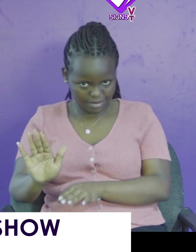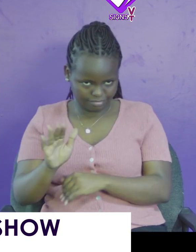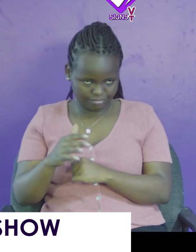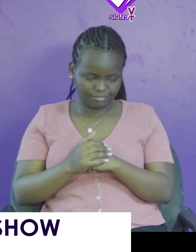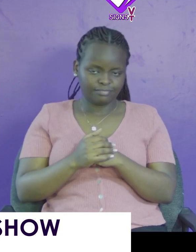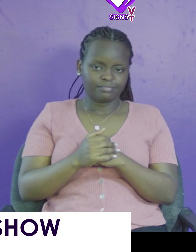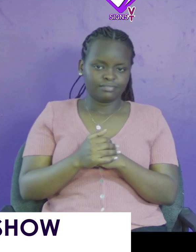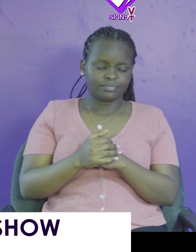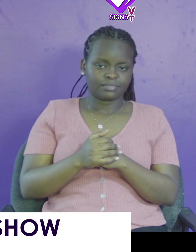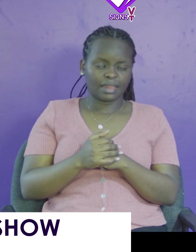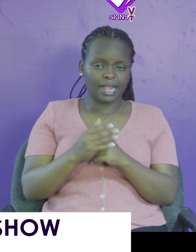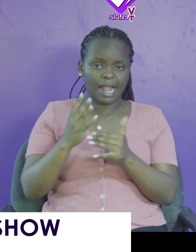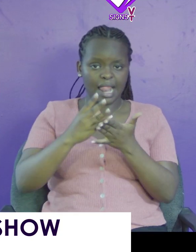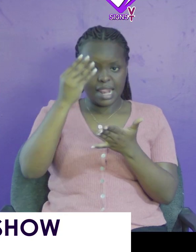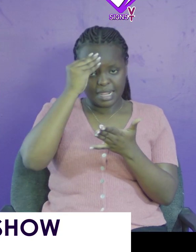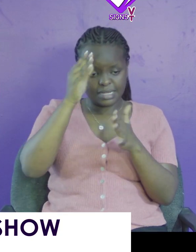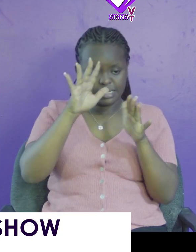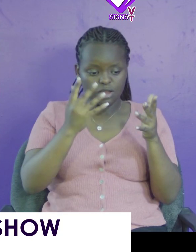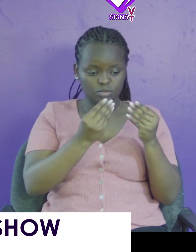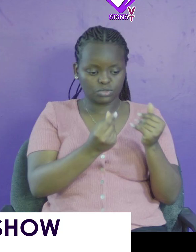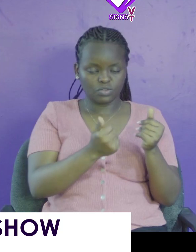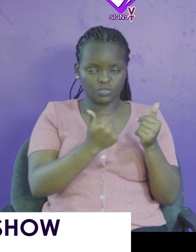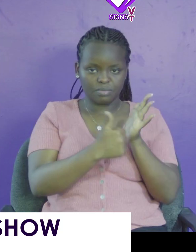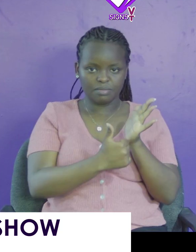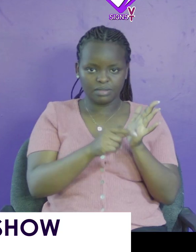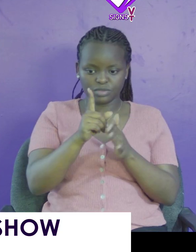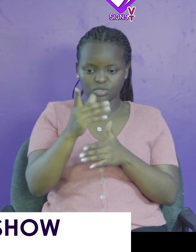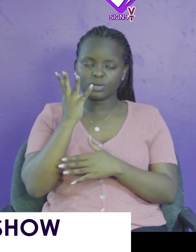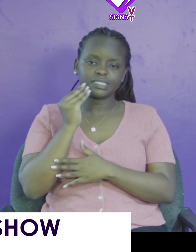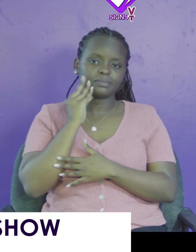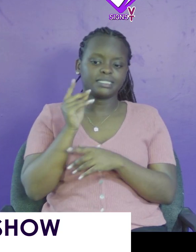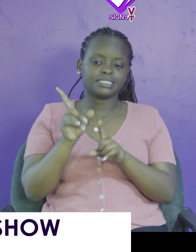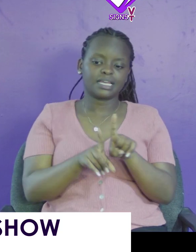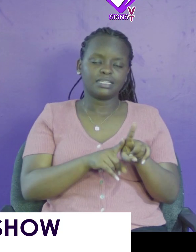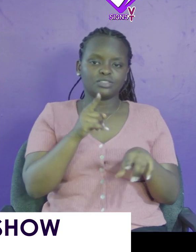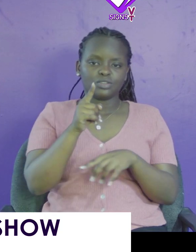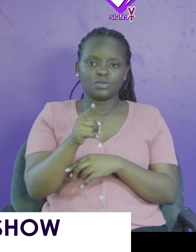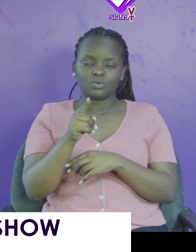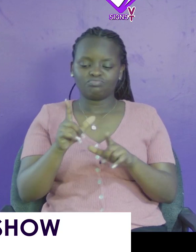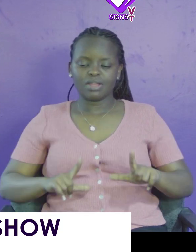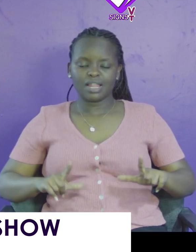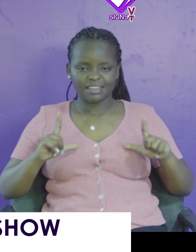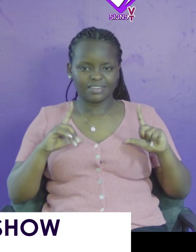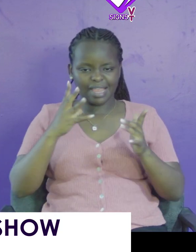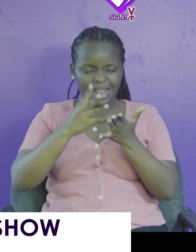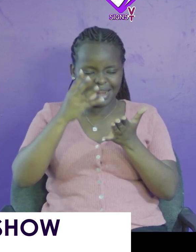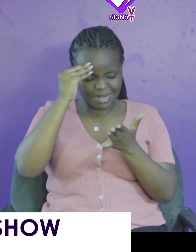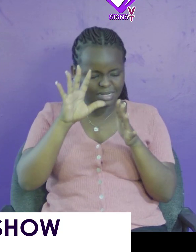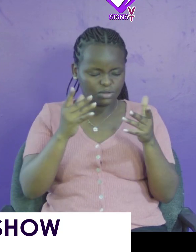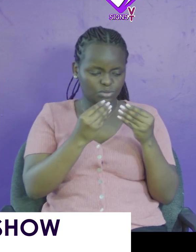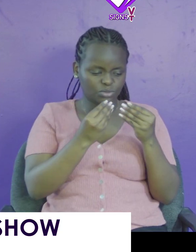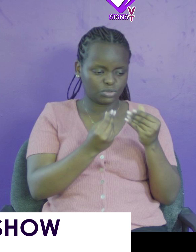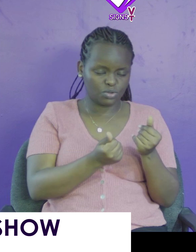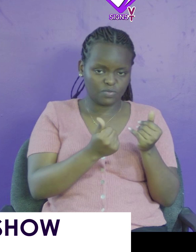already learn on how to solve the problems that you are facing, as you as an individual, learn on how to solve. Because when